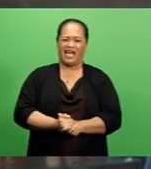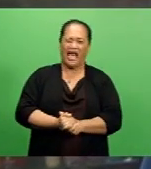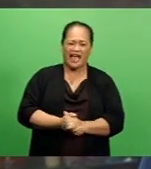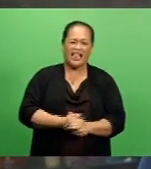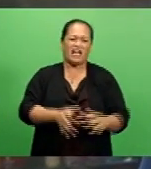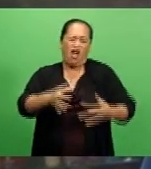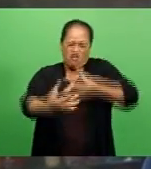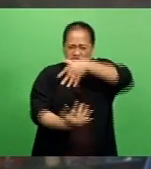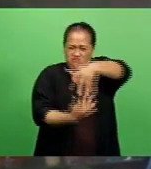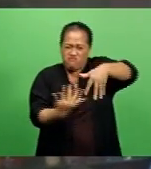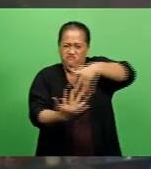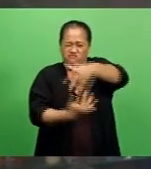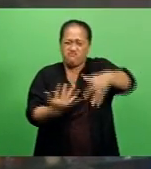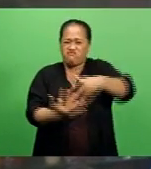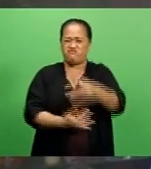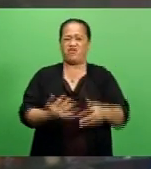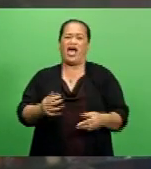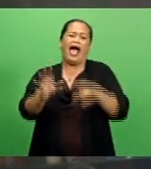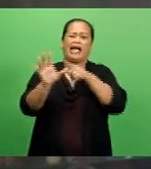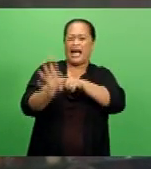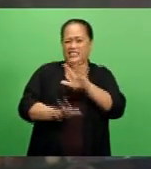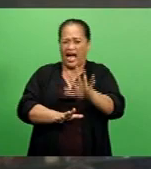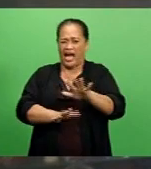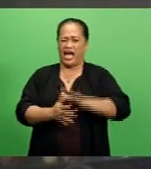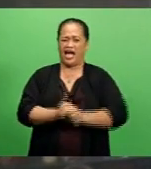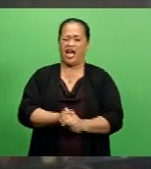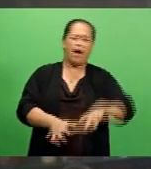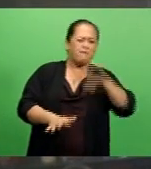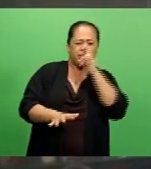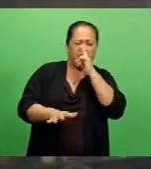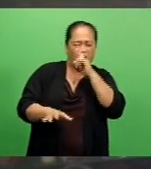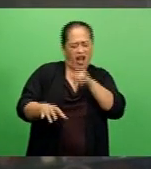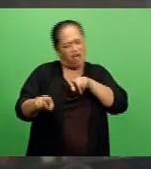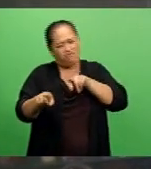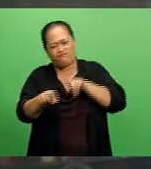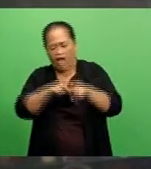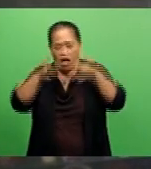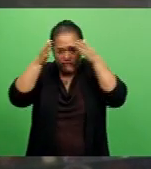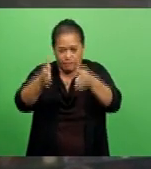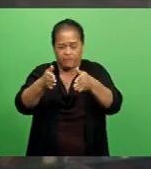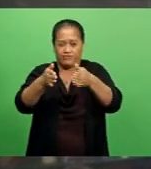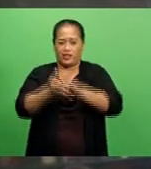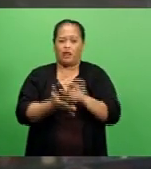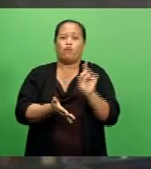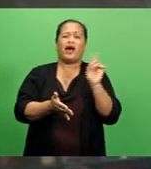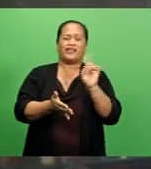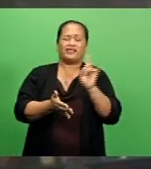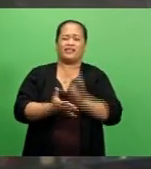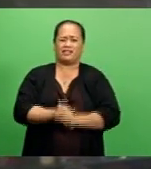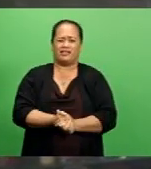hurricane, Yasa just came through, and people just mostly concentrating on their, like mending their